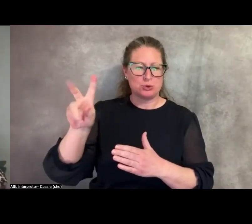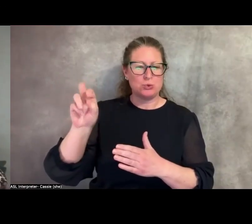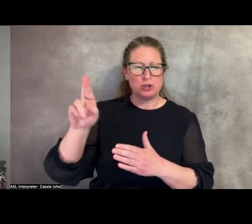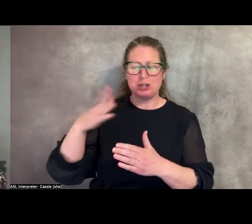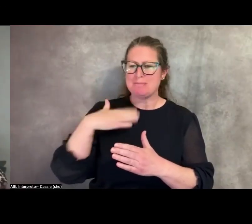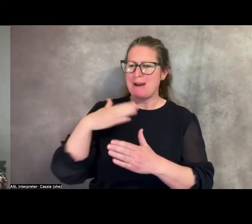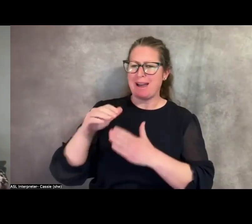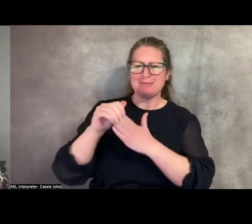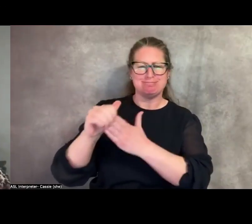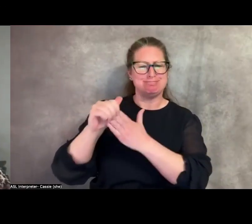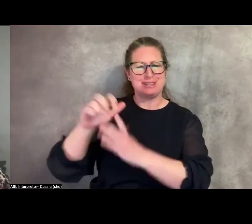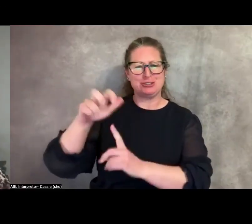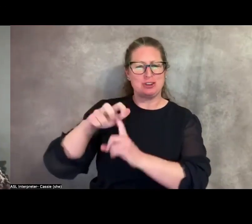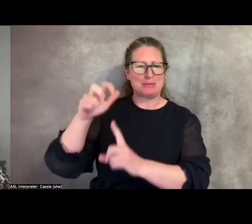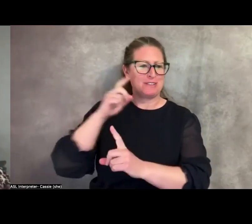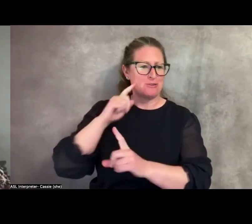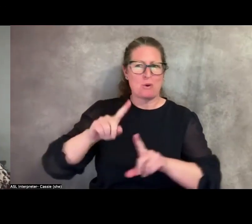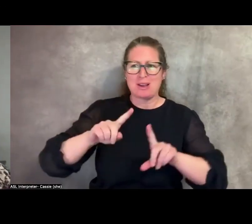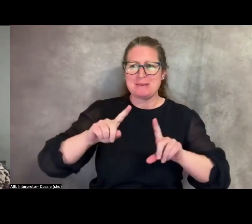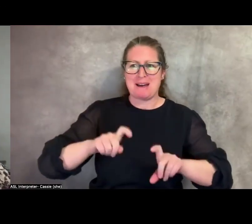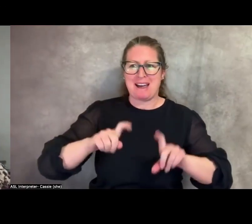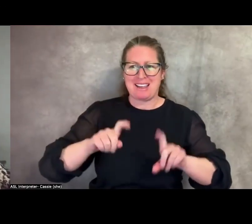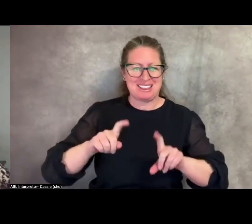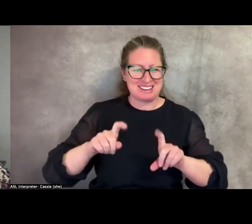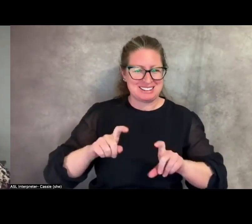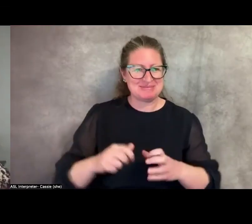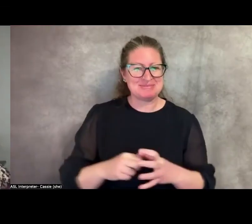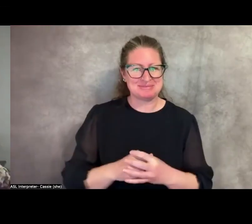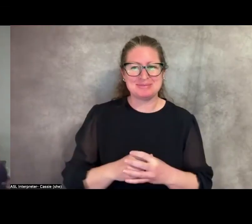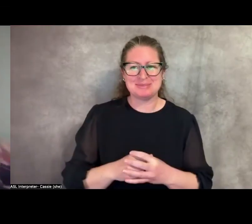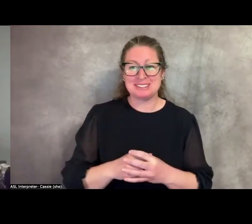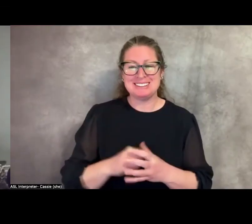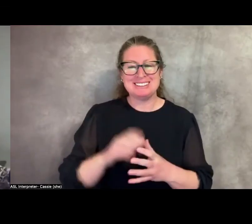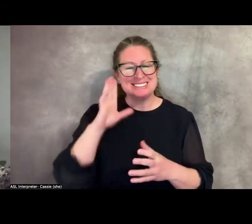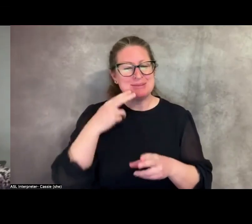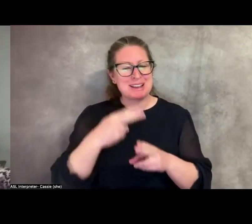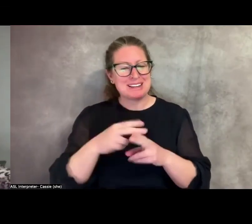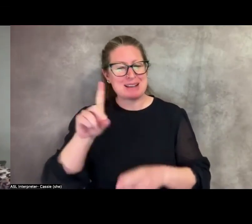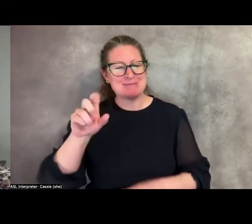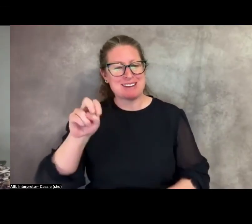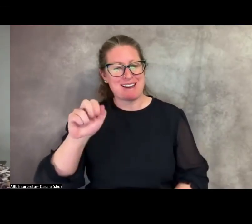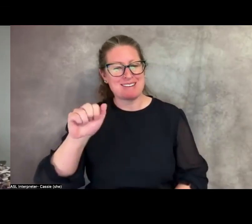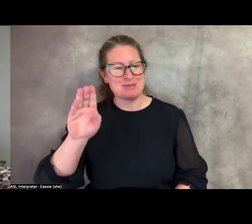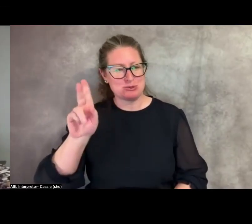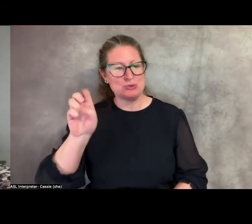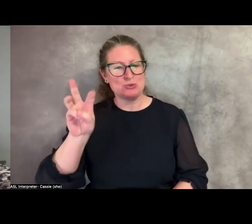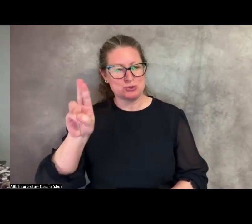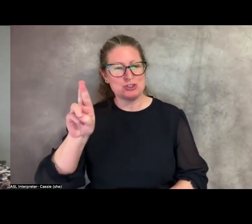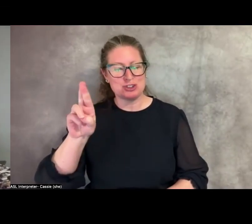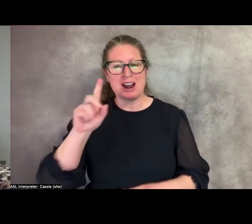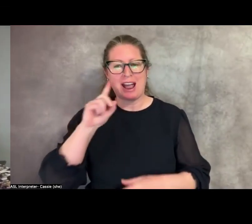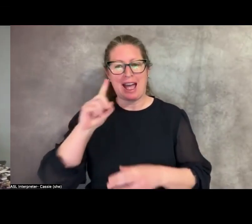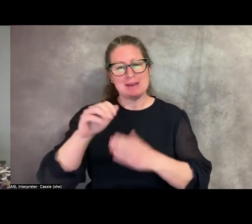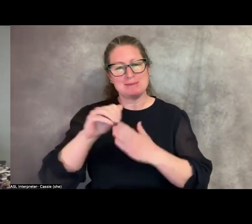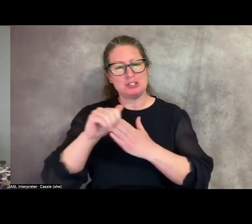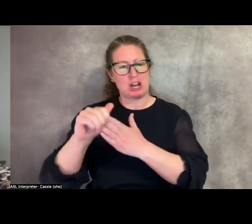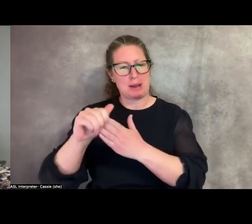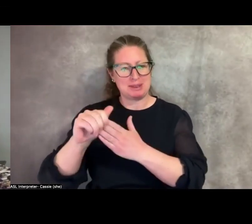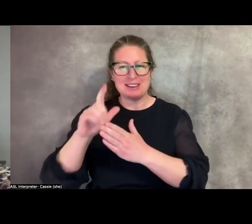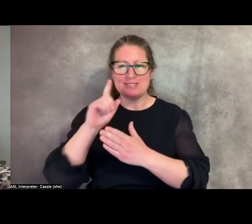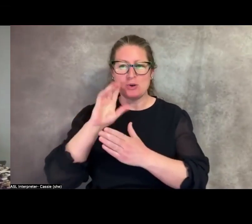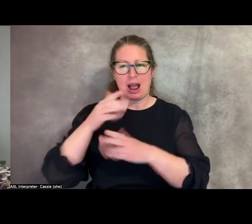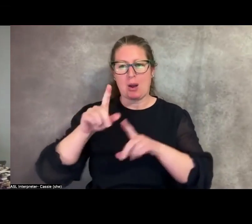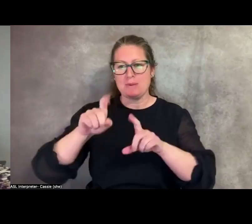pilot. She'd like to start. So my name is Donna Brewer. I am the champion for our pilot unit here